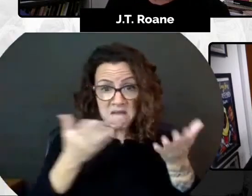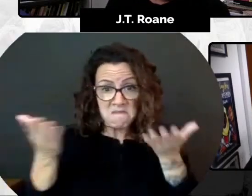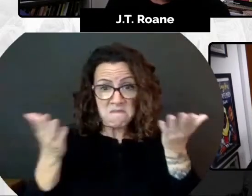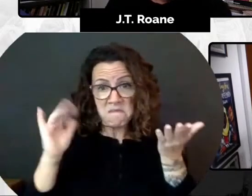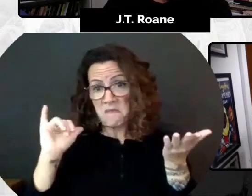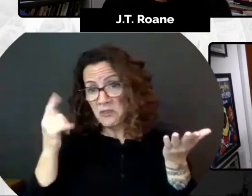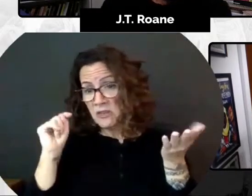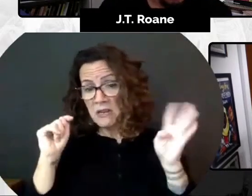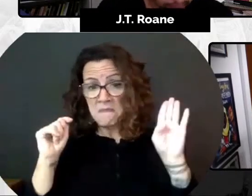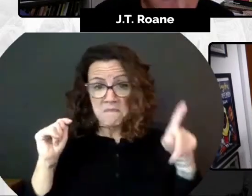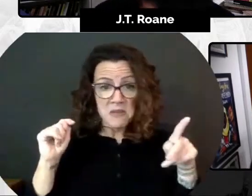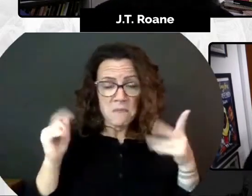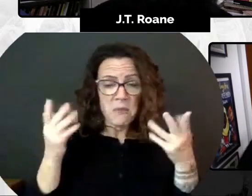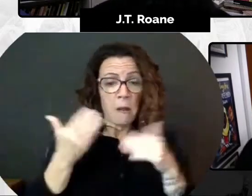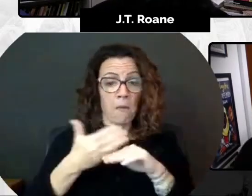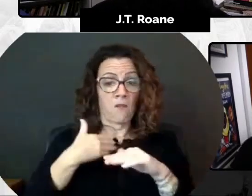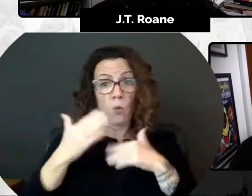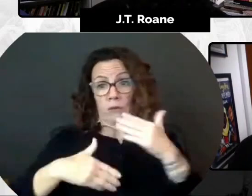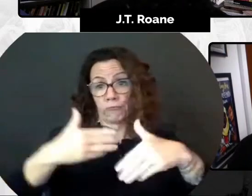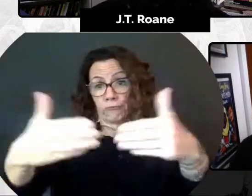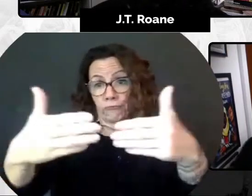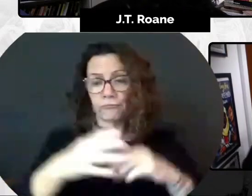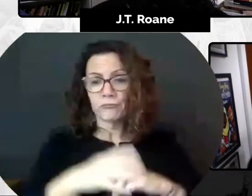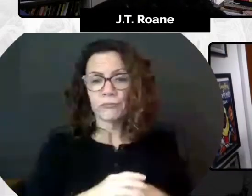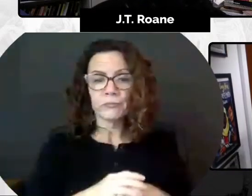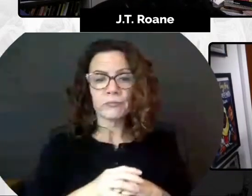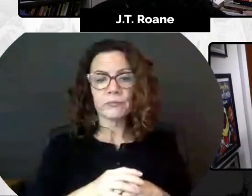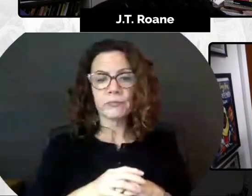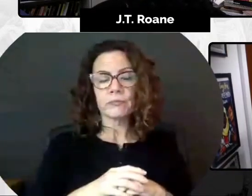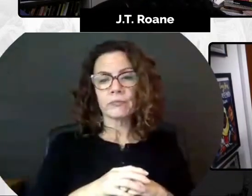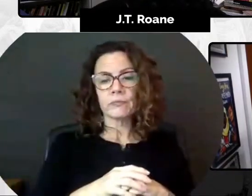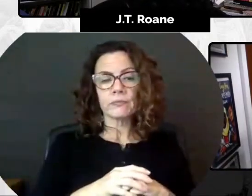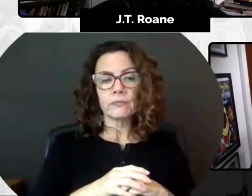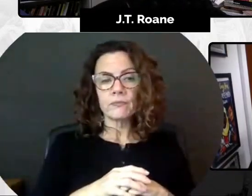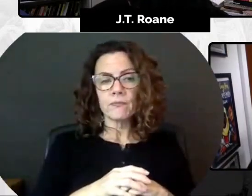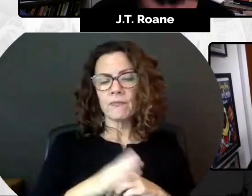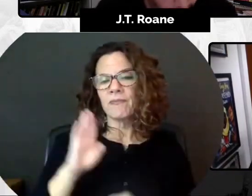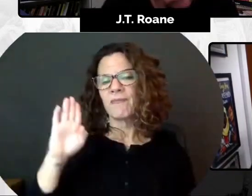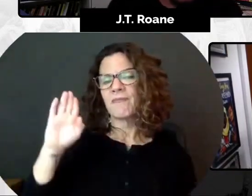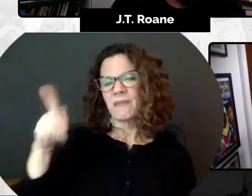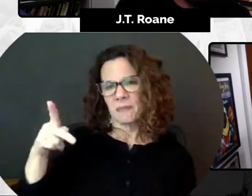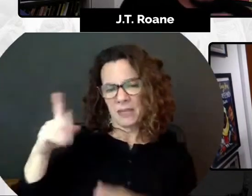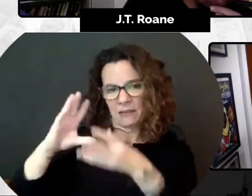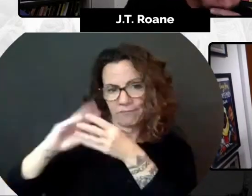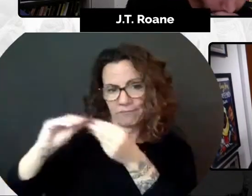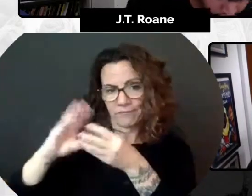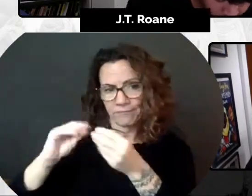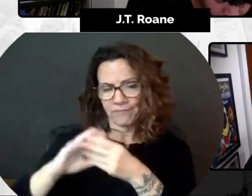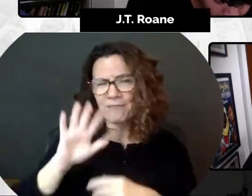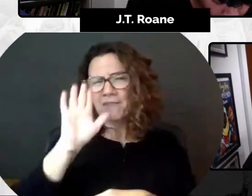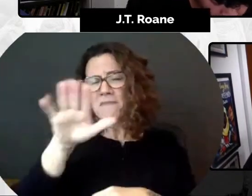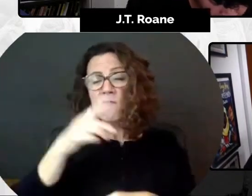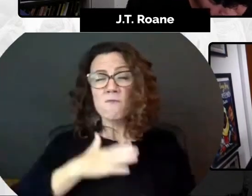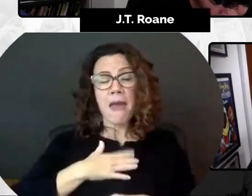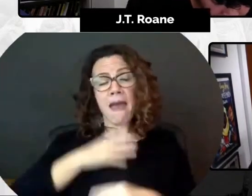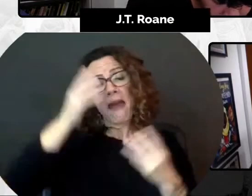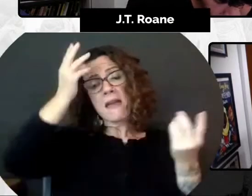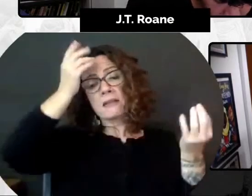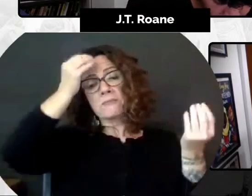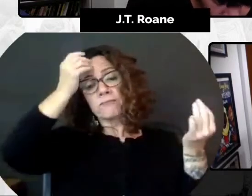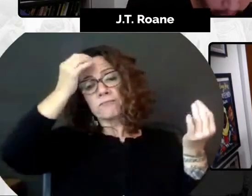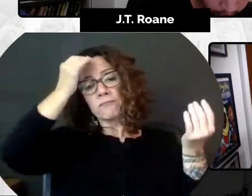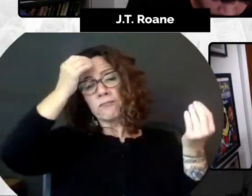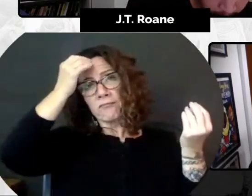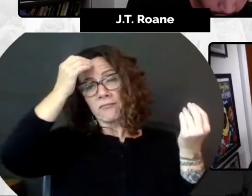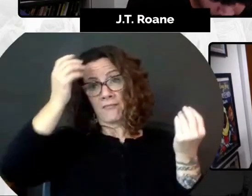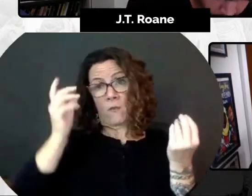I just want to, I guess, throw in there that for like in my mindset, to have a green future, that like literally requires abolition in